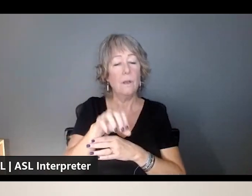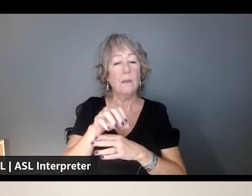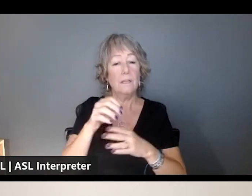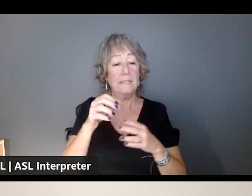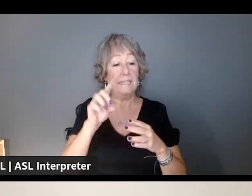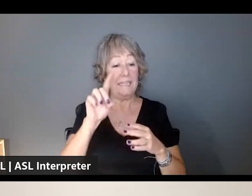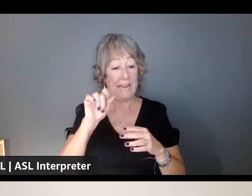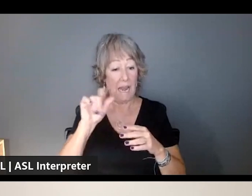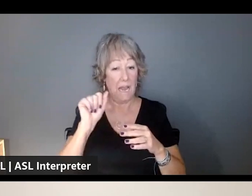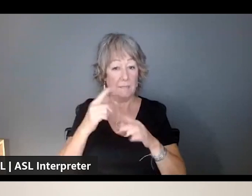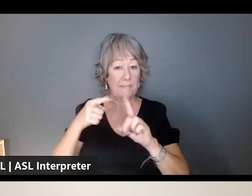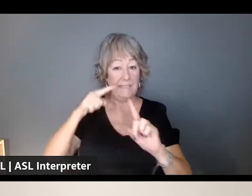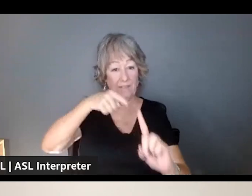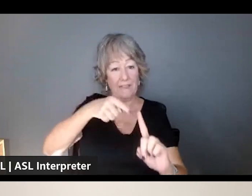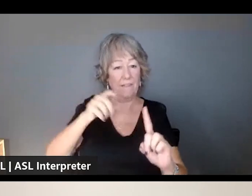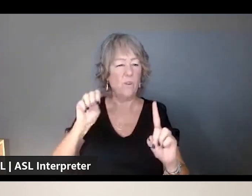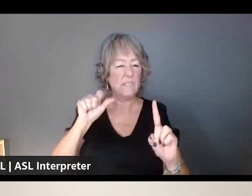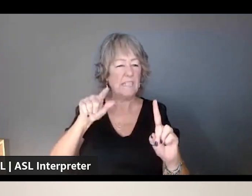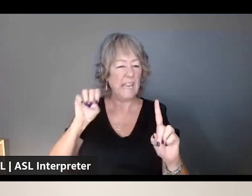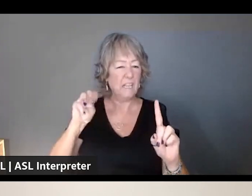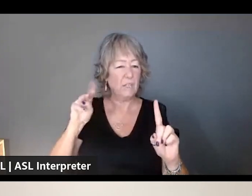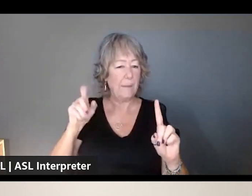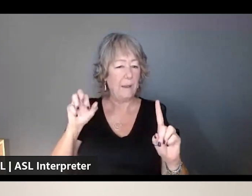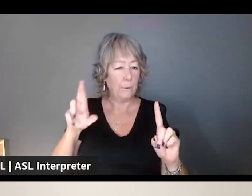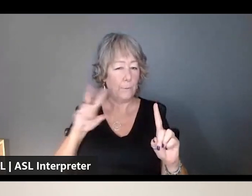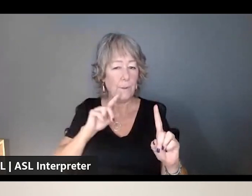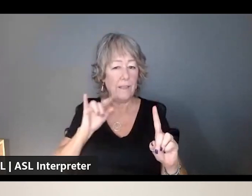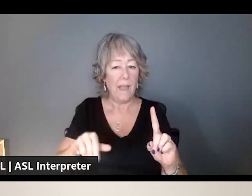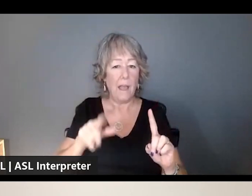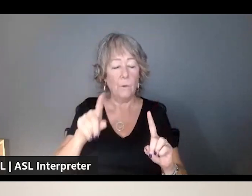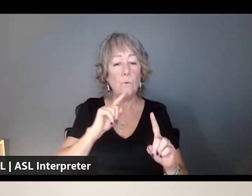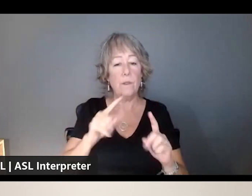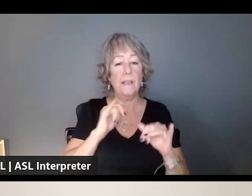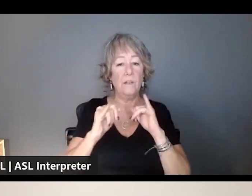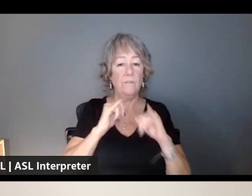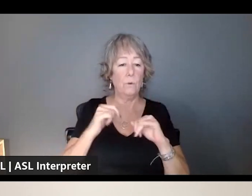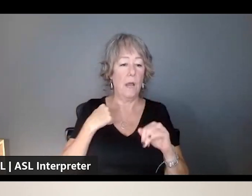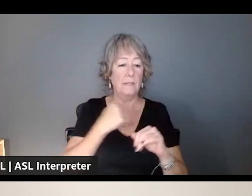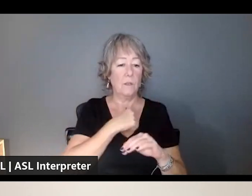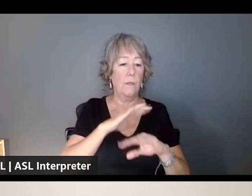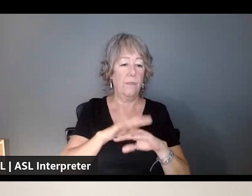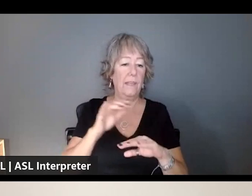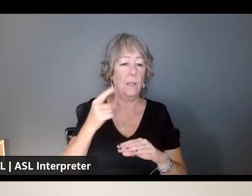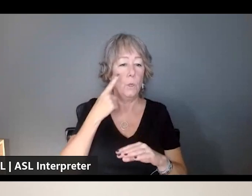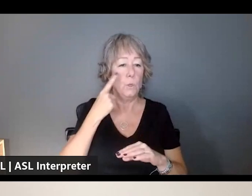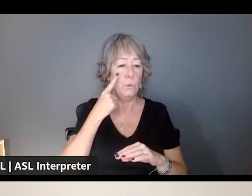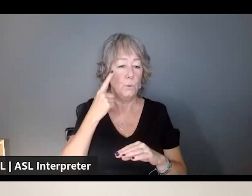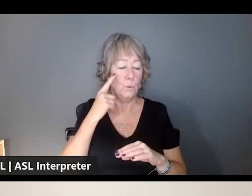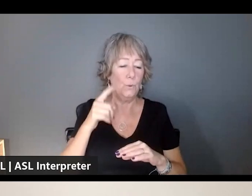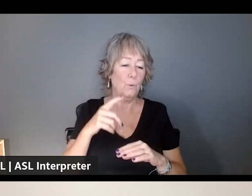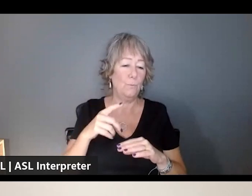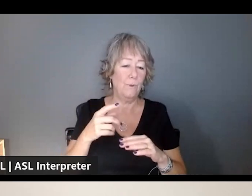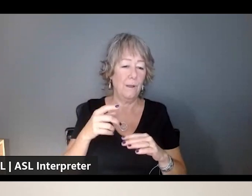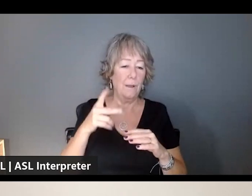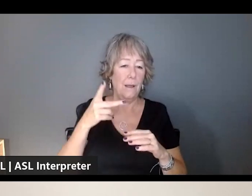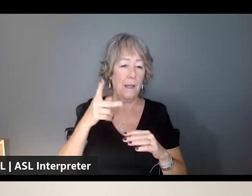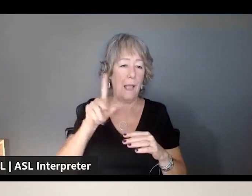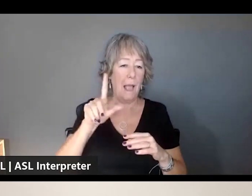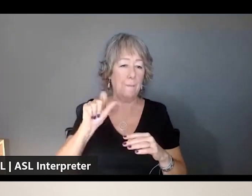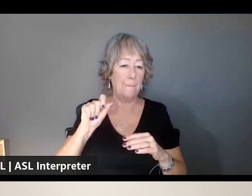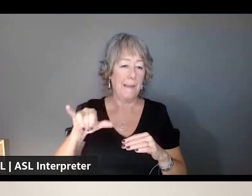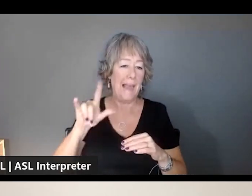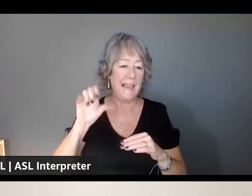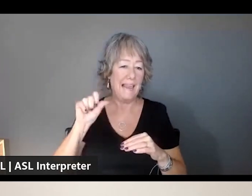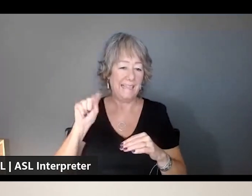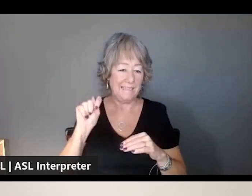that on the AWS On Air YouTube playlist, actually. So go check that out. I